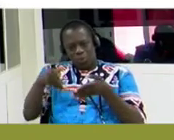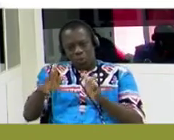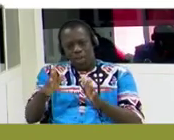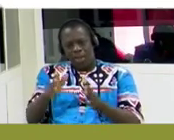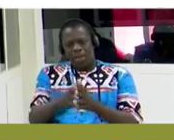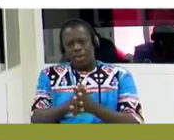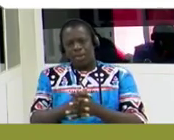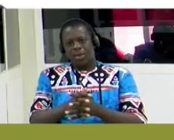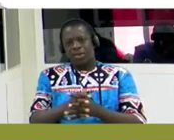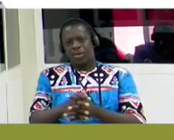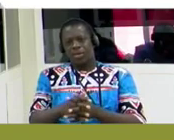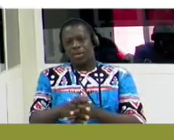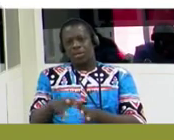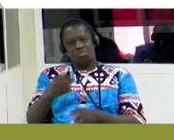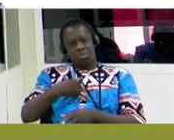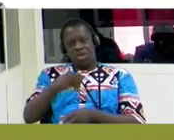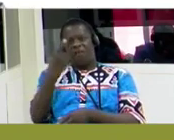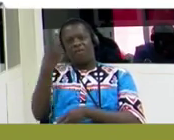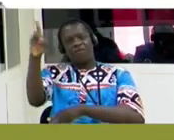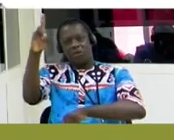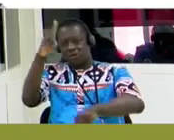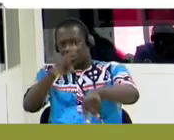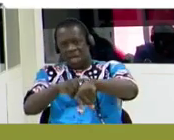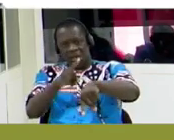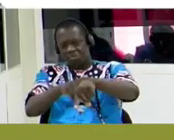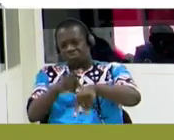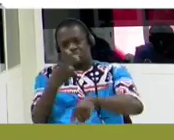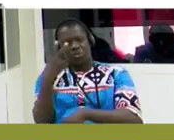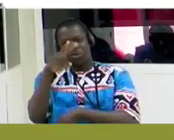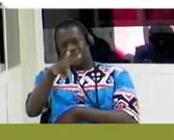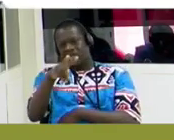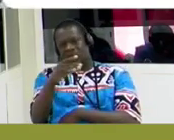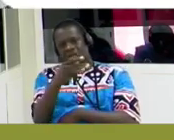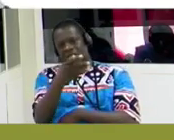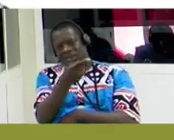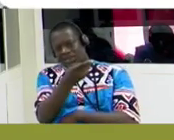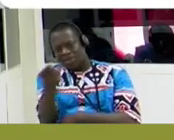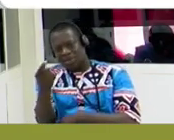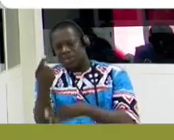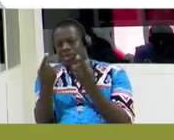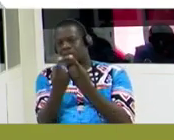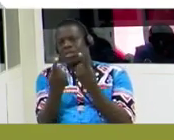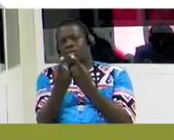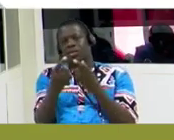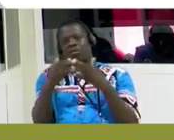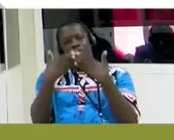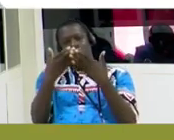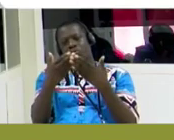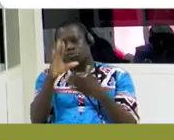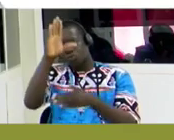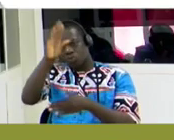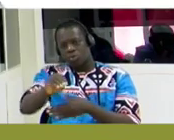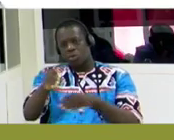Me, that was my first time to see such things, and I was told to do the same as they were doing.